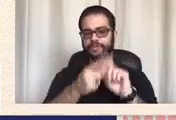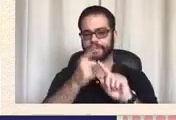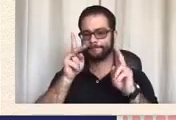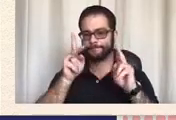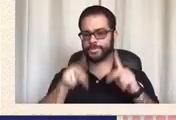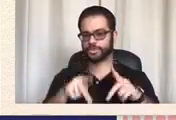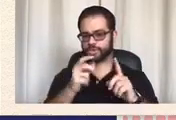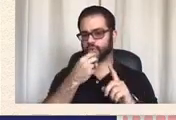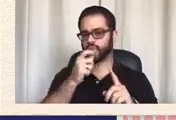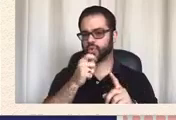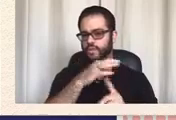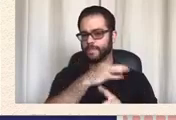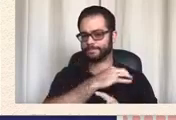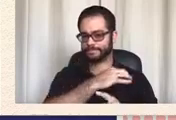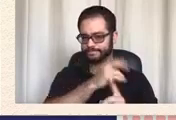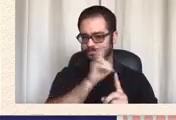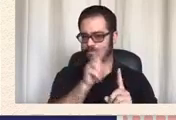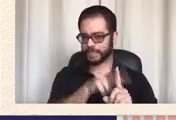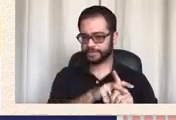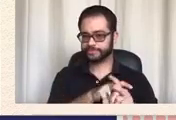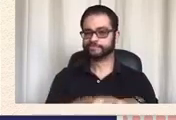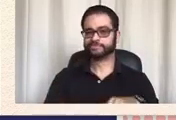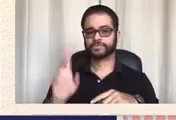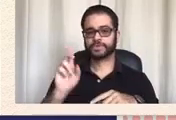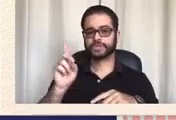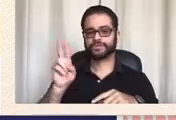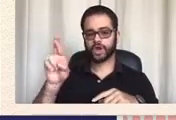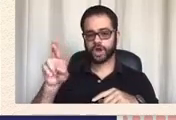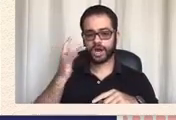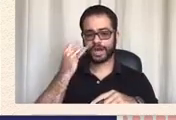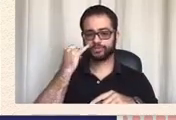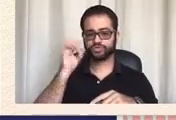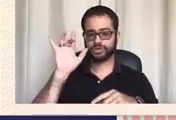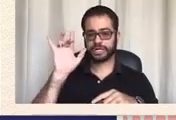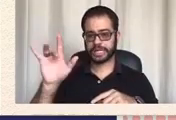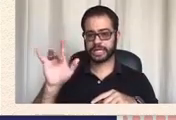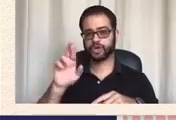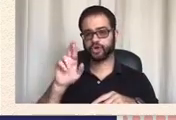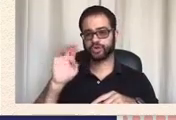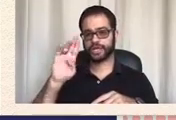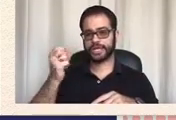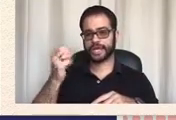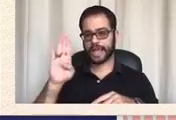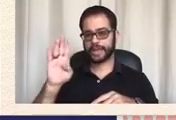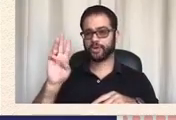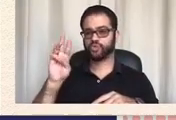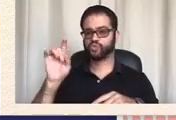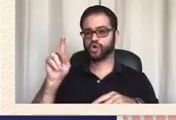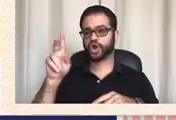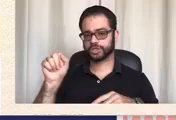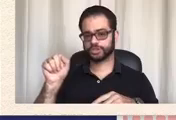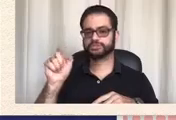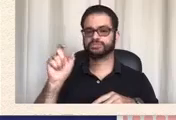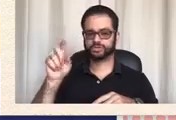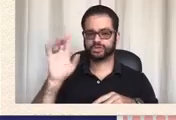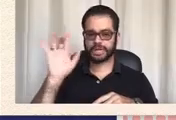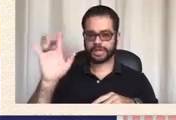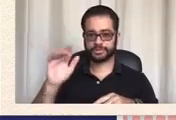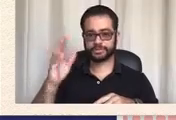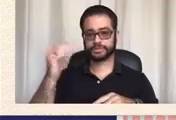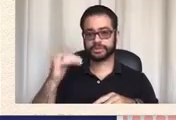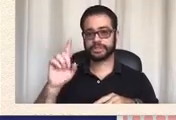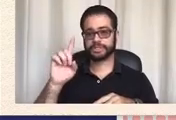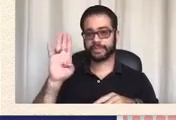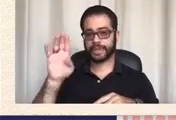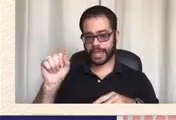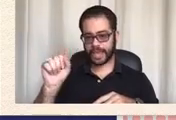So the DVR, if you click on it to Rehab Works, it'll take you to their application. And if you go for DBS and click on that link, it will have the